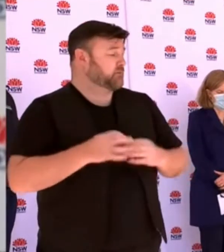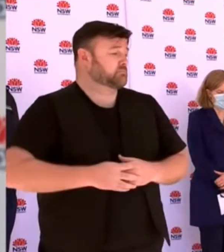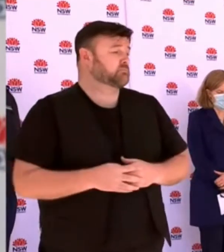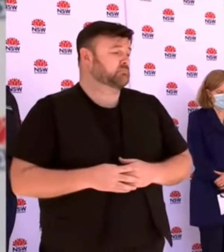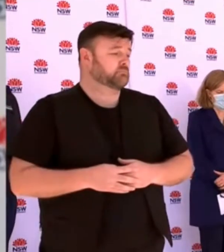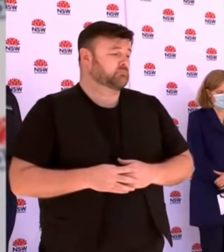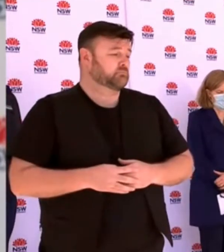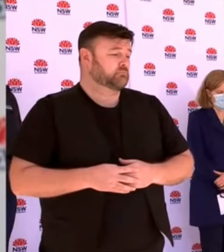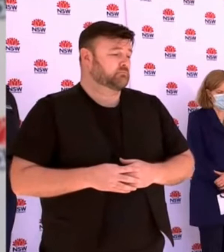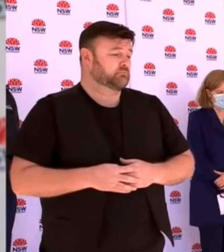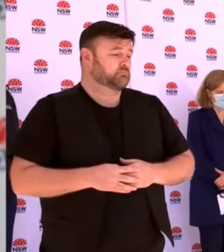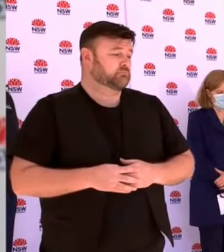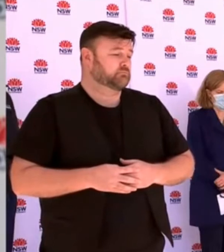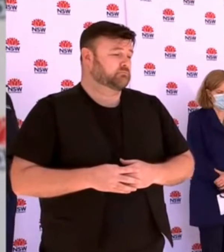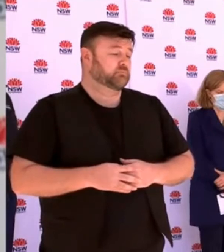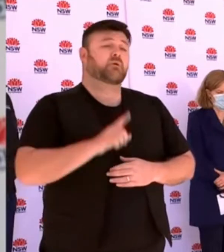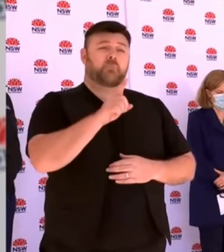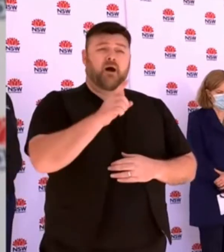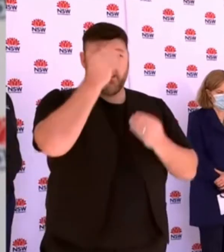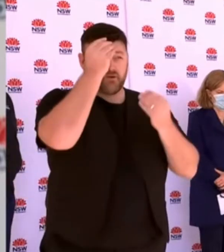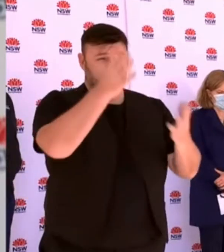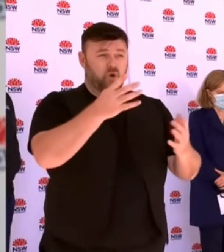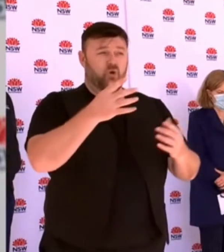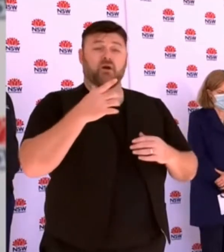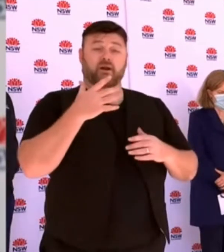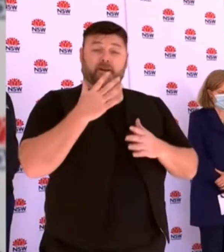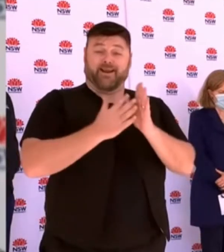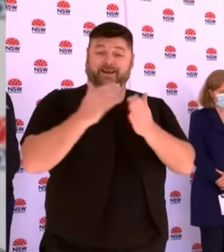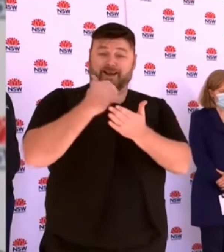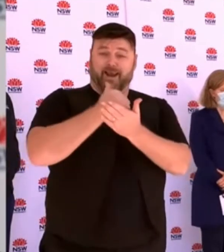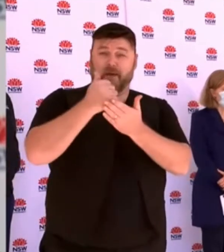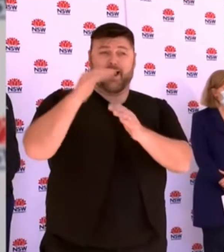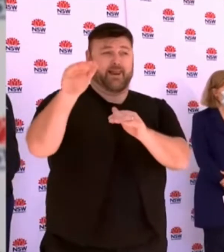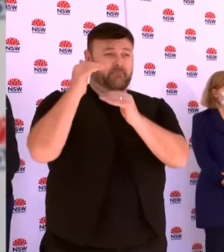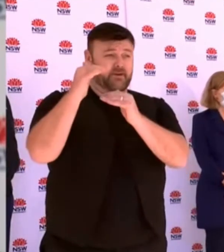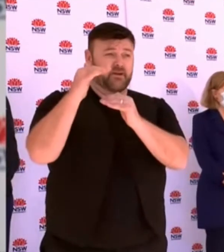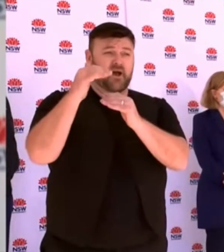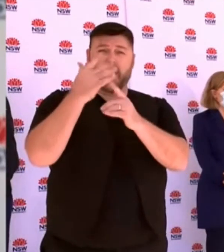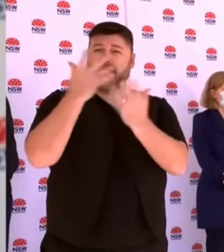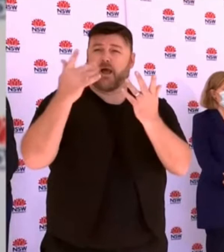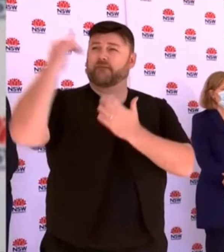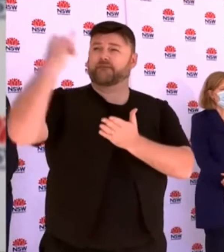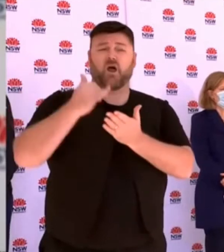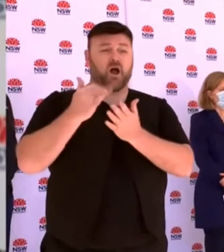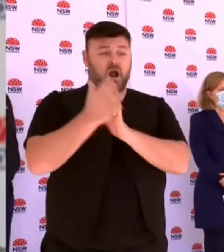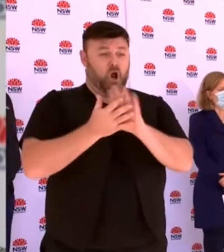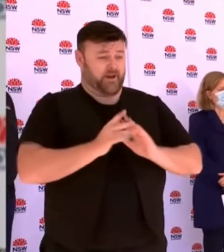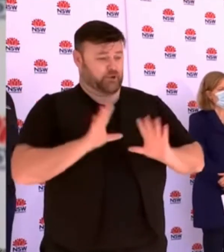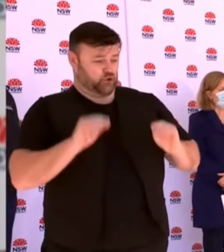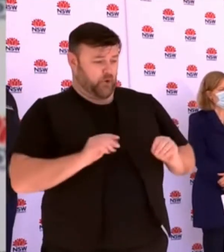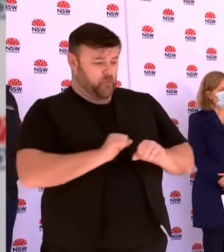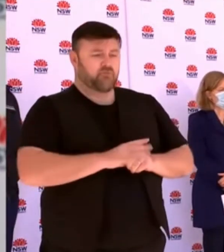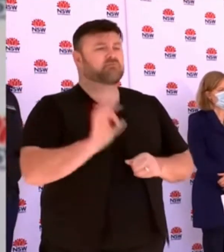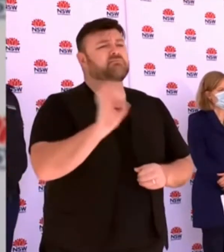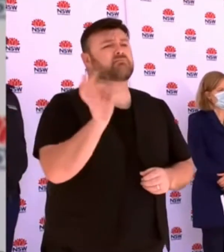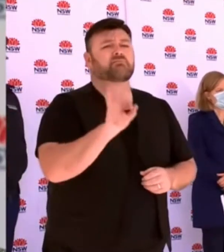stress that just because you're welcoming home less Australians every week doesn't mean outbreaks aren't going to happen, mistakes aren't going to happen. In